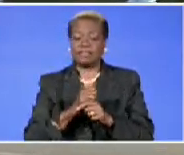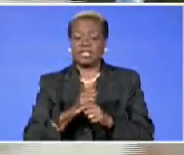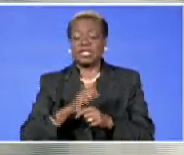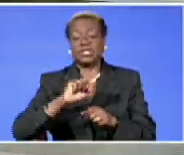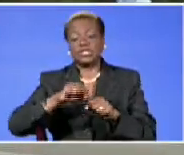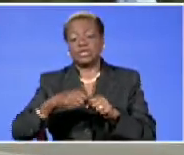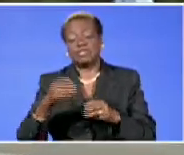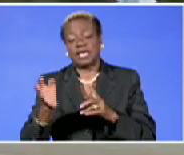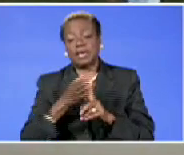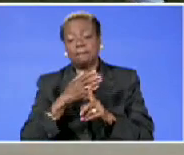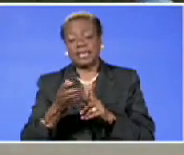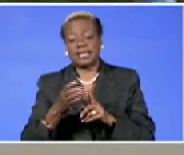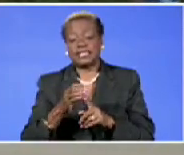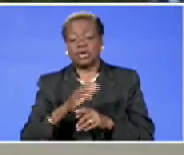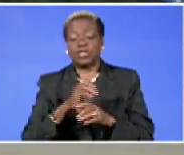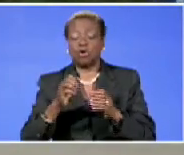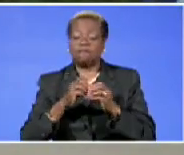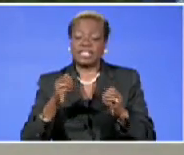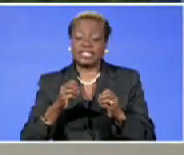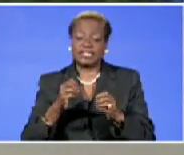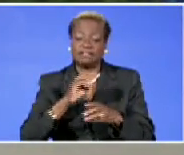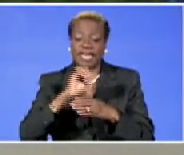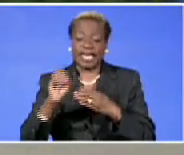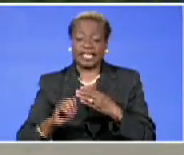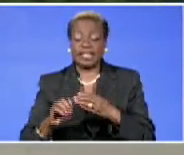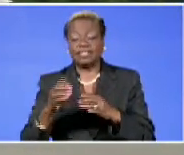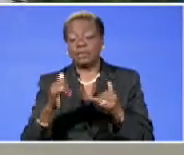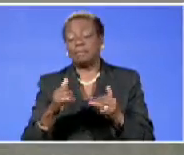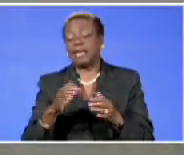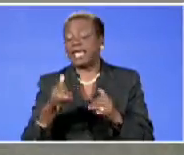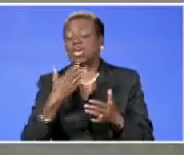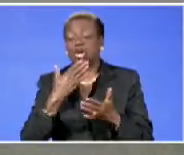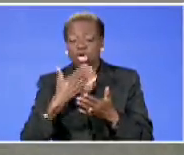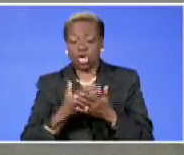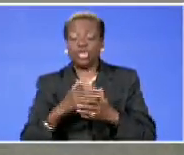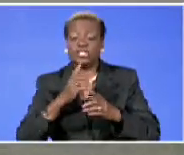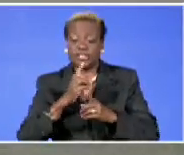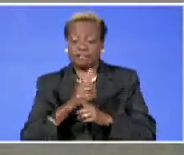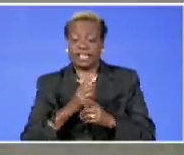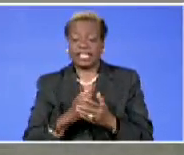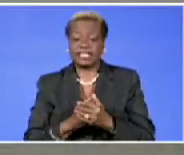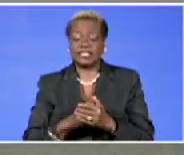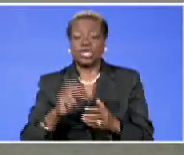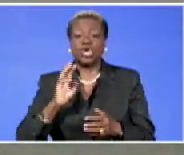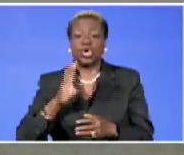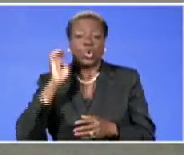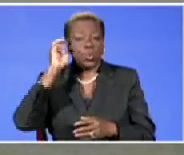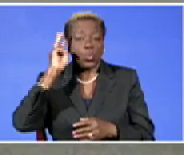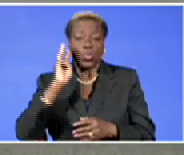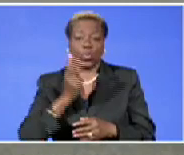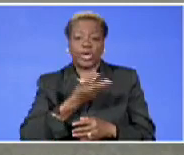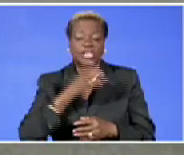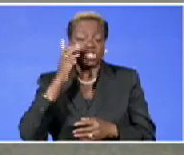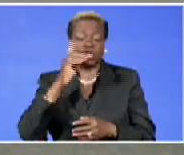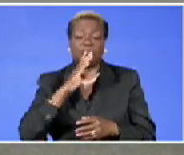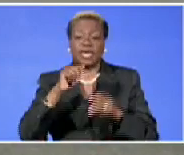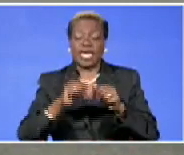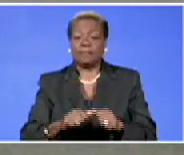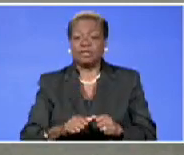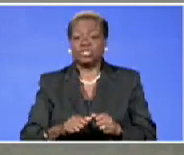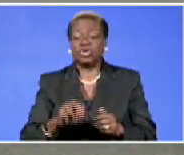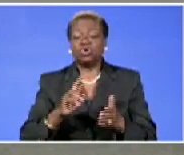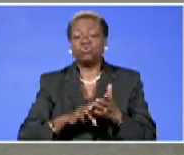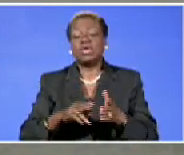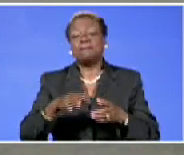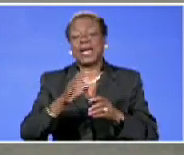on the offensive end. And they was playing good defense. I think we should be able to rebound from this loss